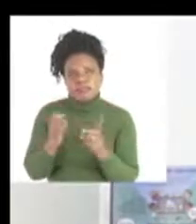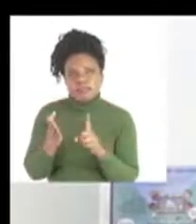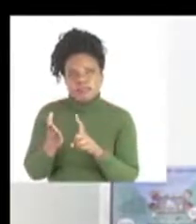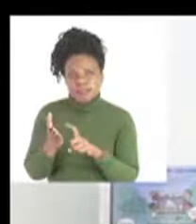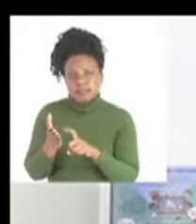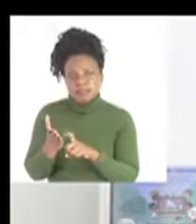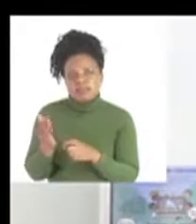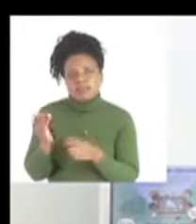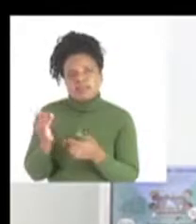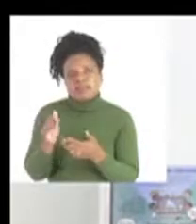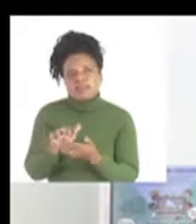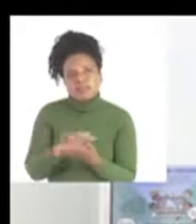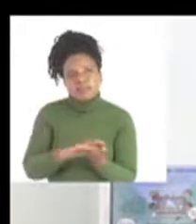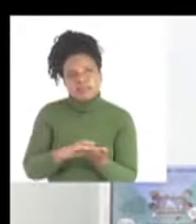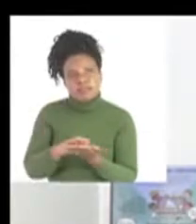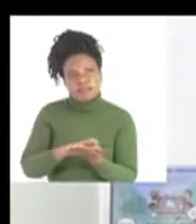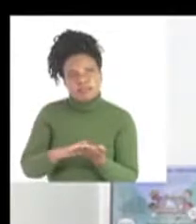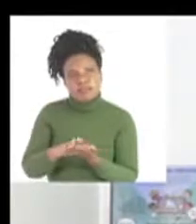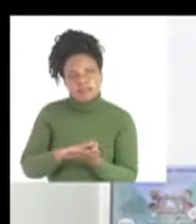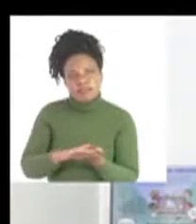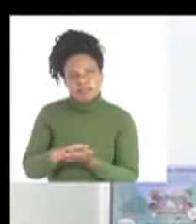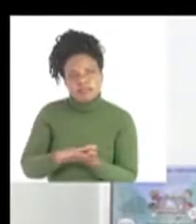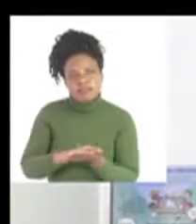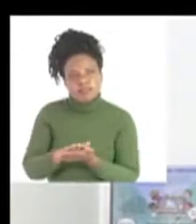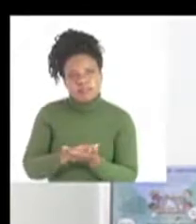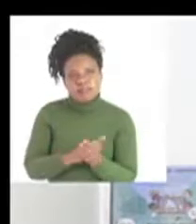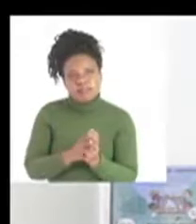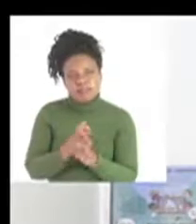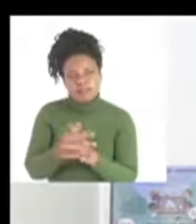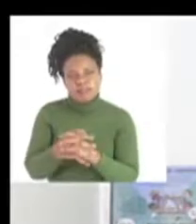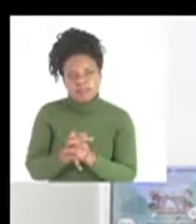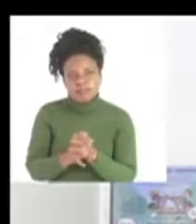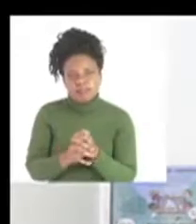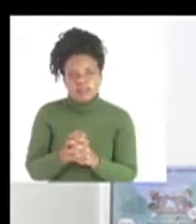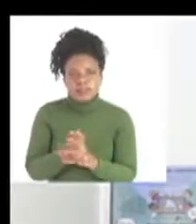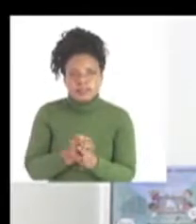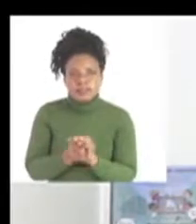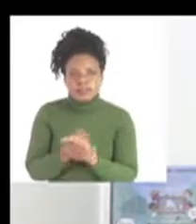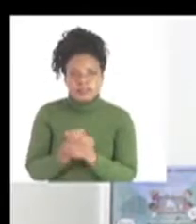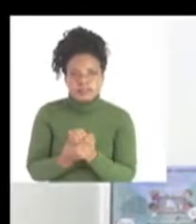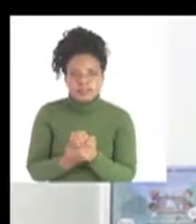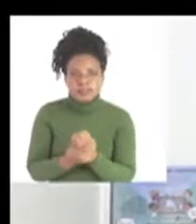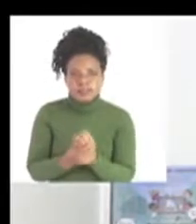Again, we sanitize our hands by wrapping the sanitizer